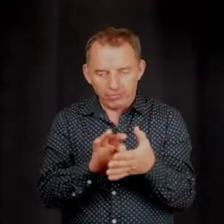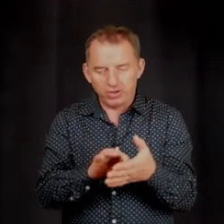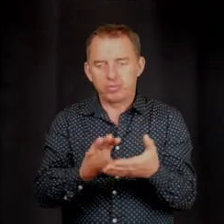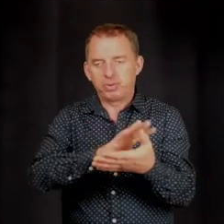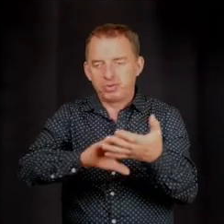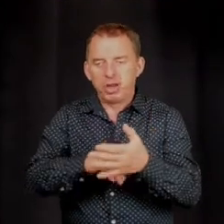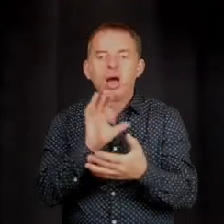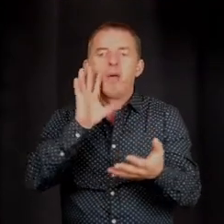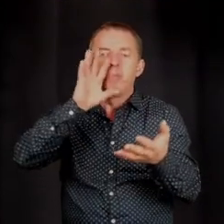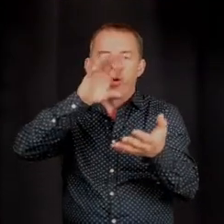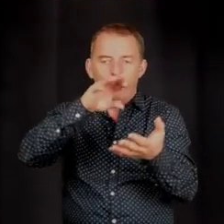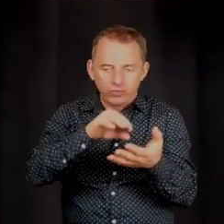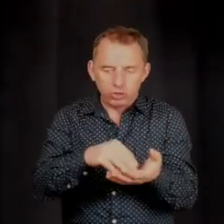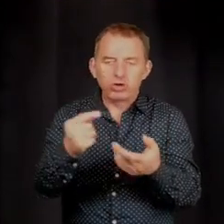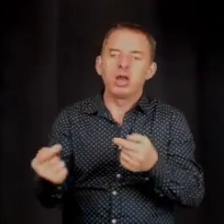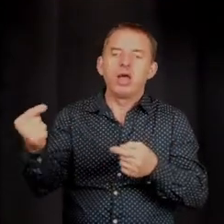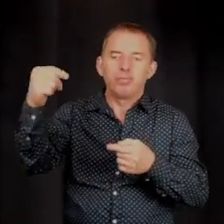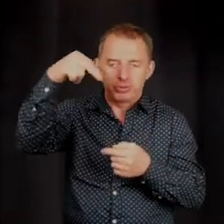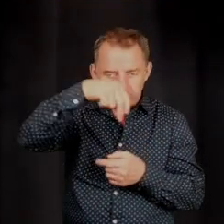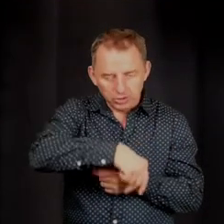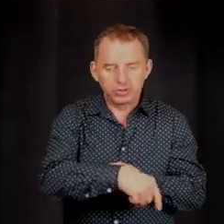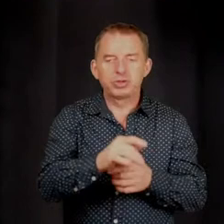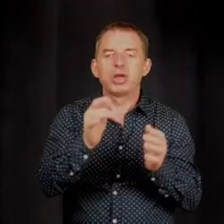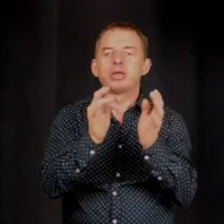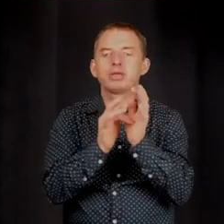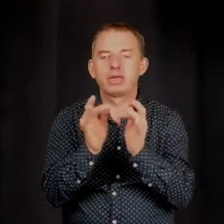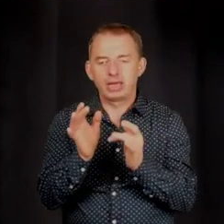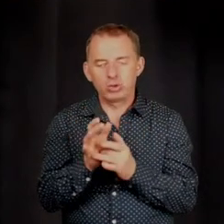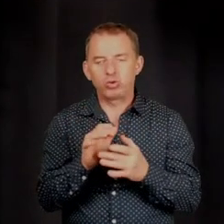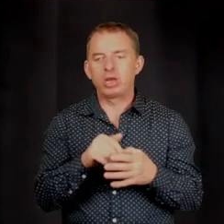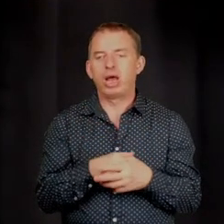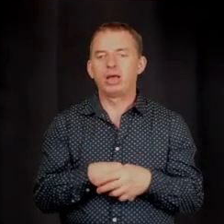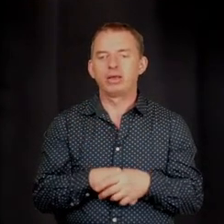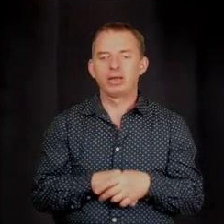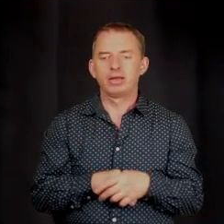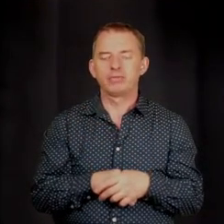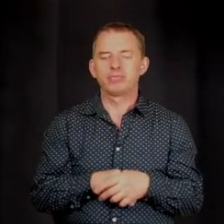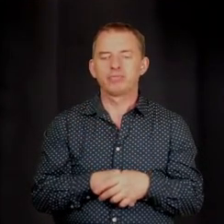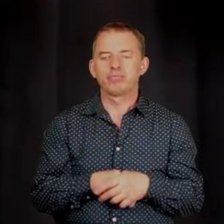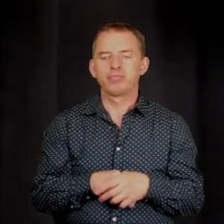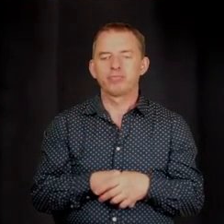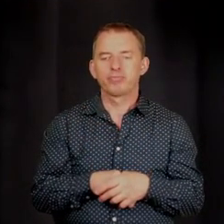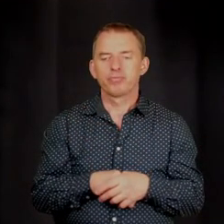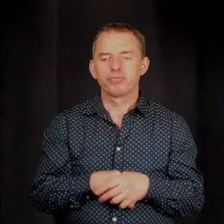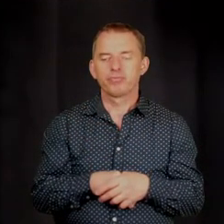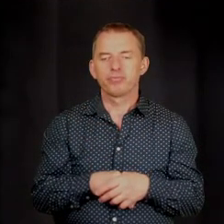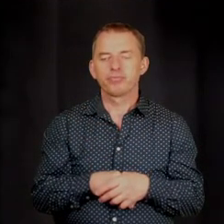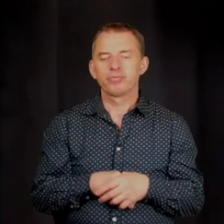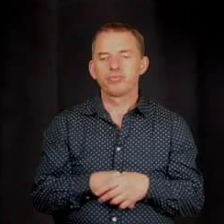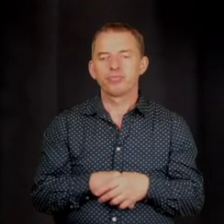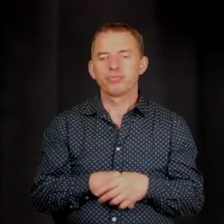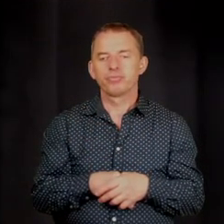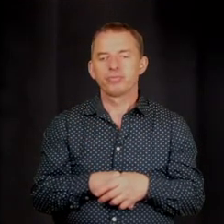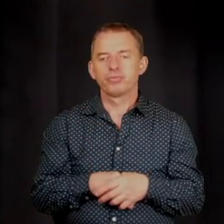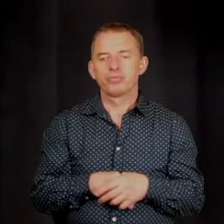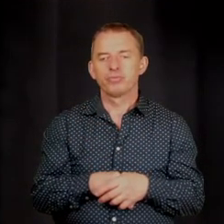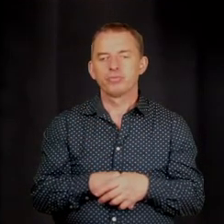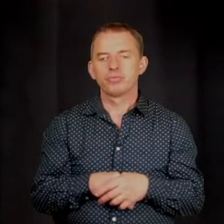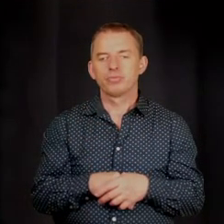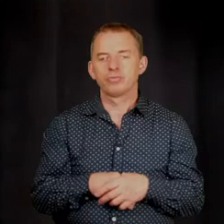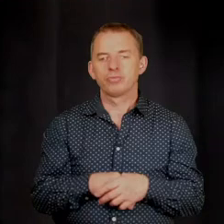jest powtórne przyjście Jezusa. For every prophecy about the first coming of Christ in the Old Testament, there are